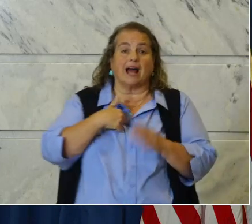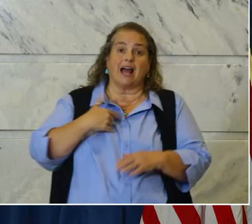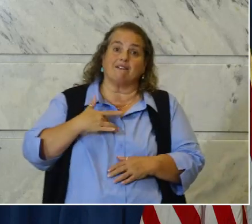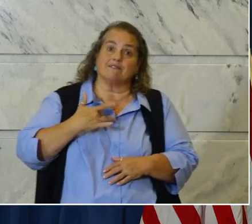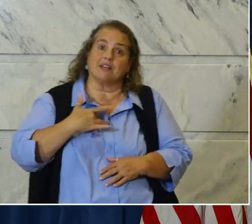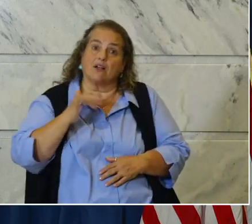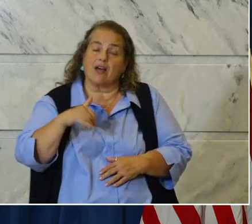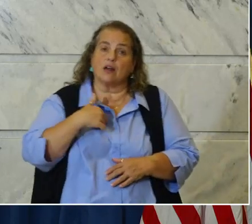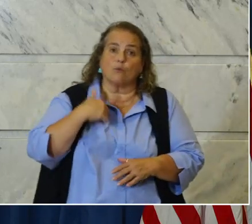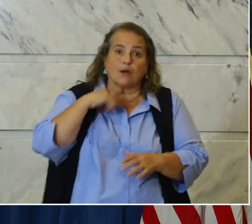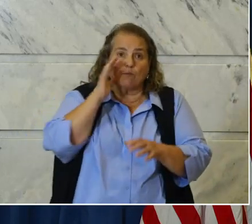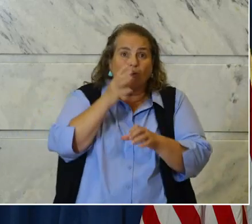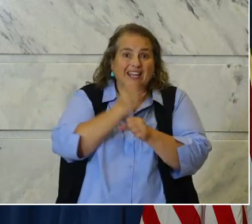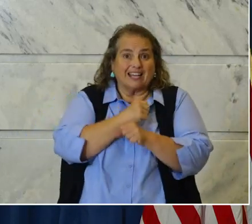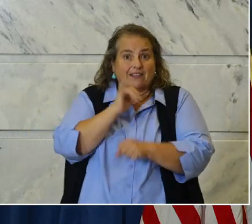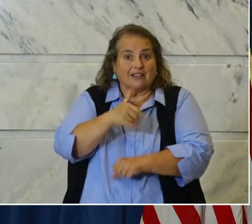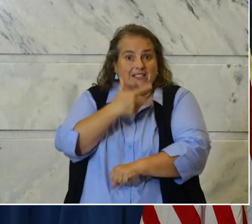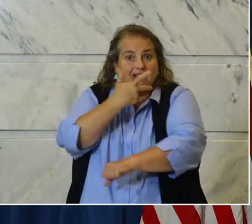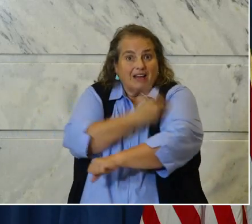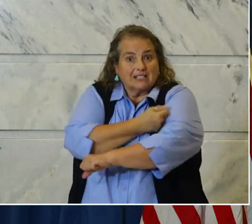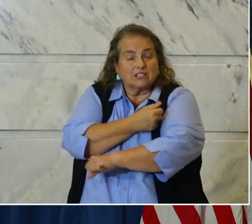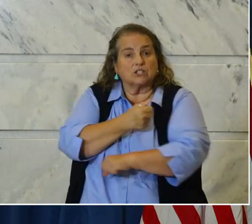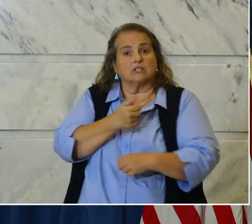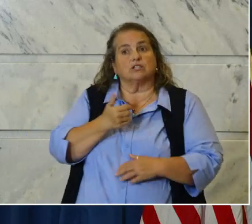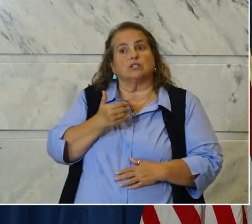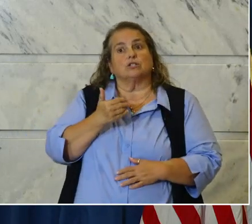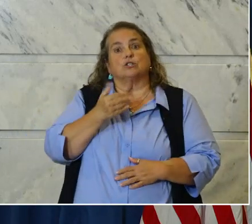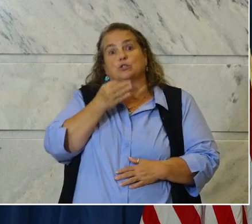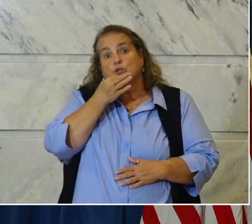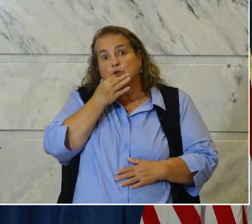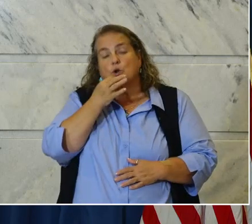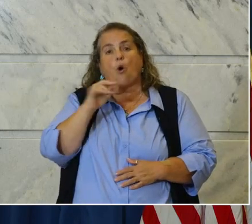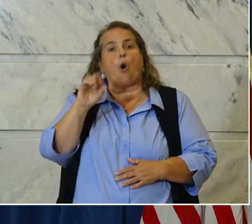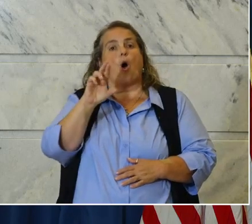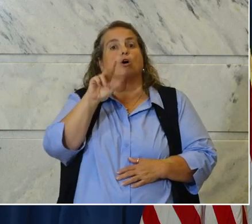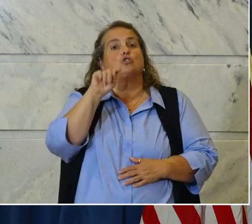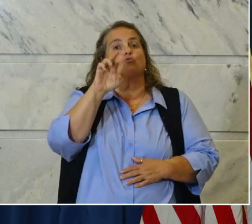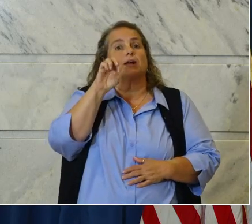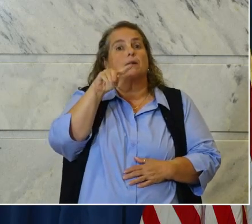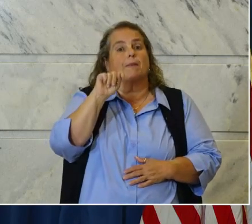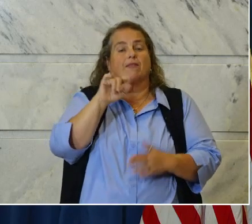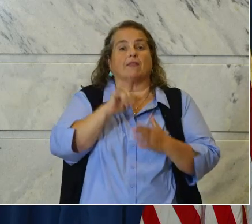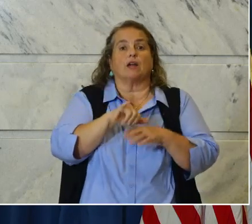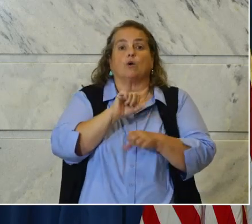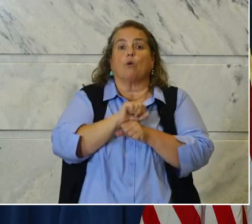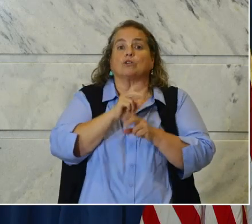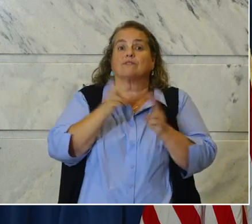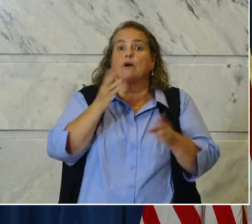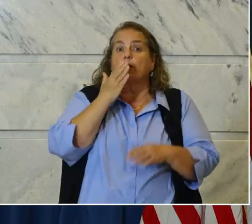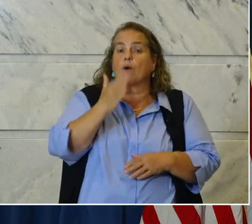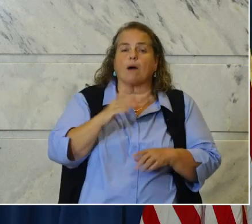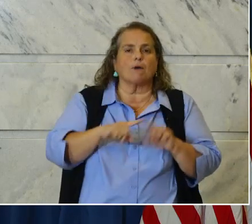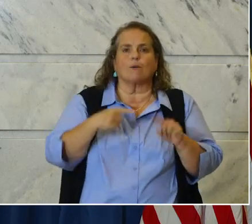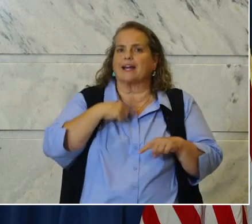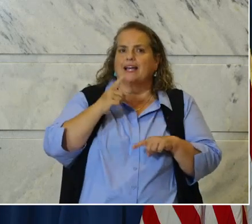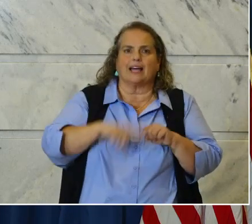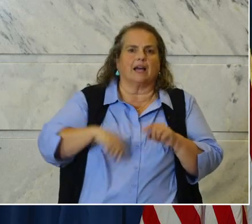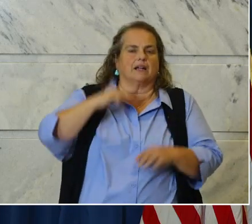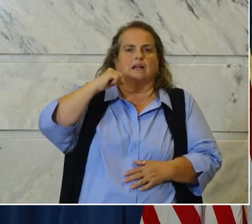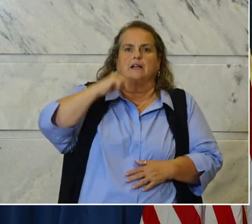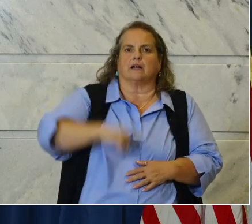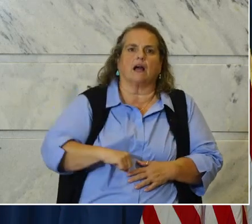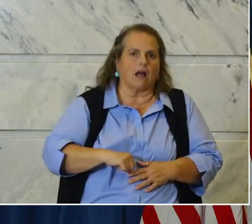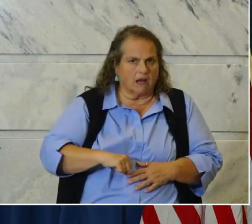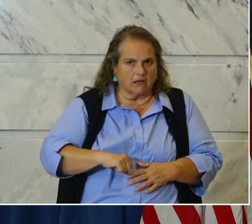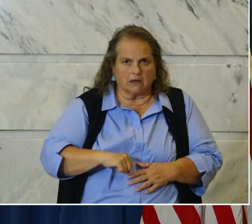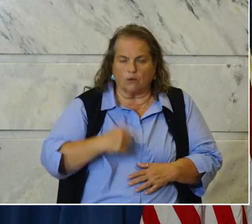going to get this vaccine or eventually a treatment that works really, really well, but we can't let it down,